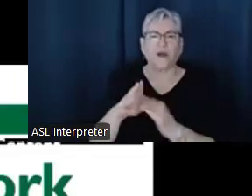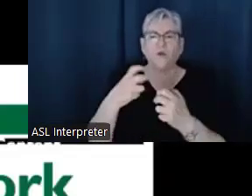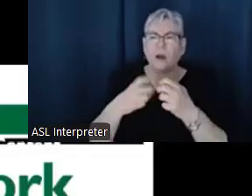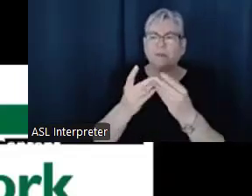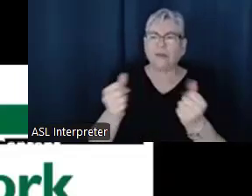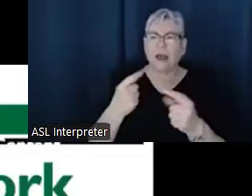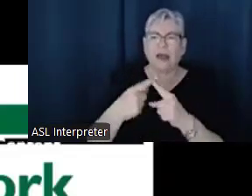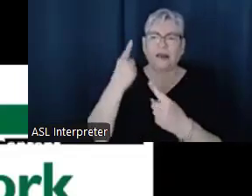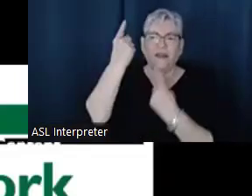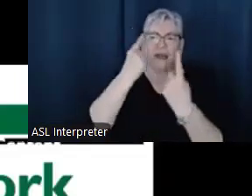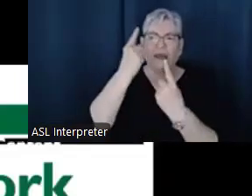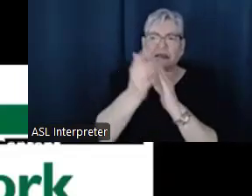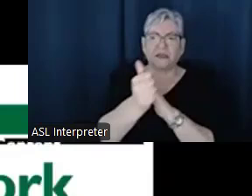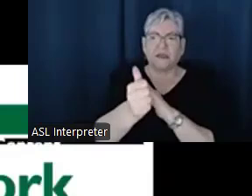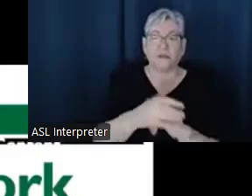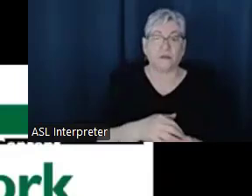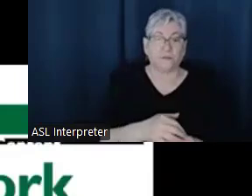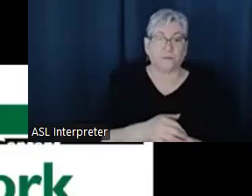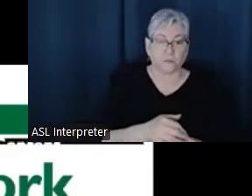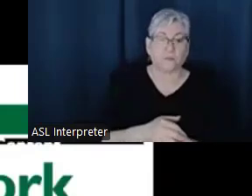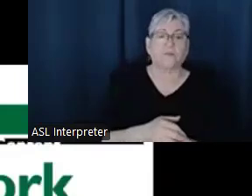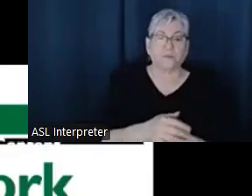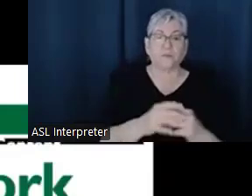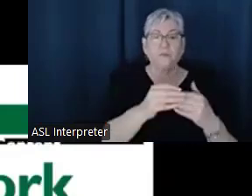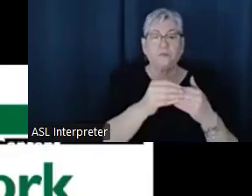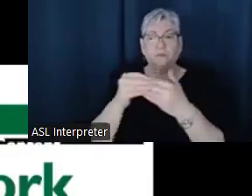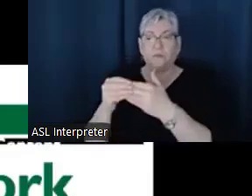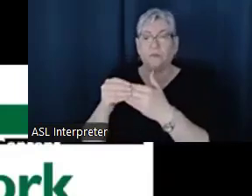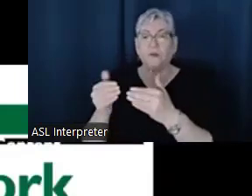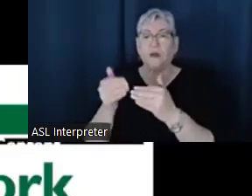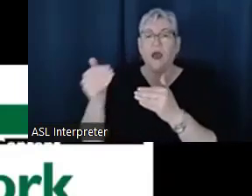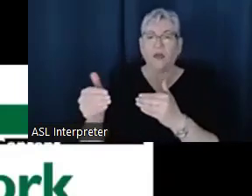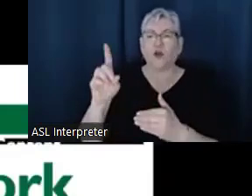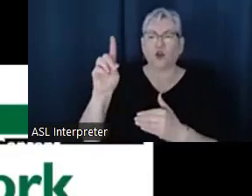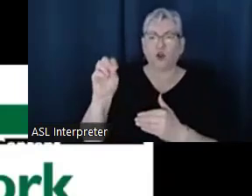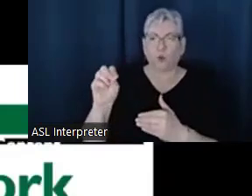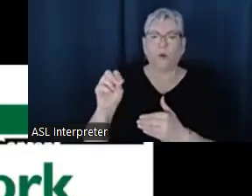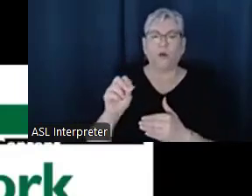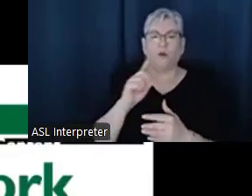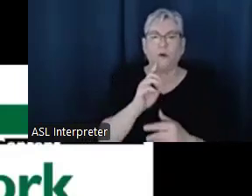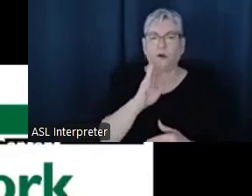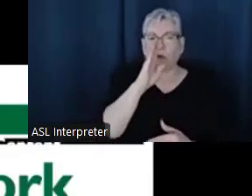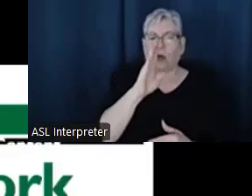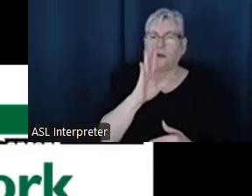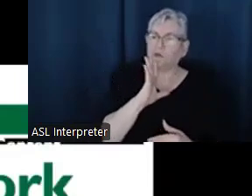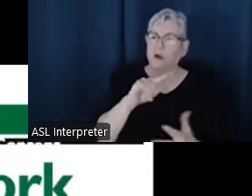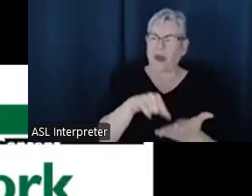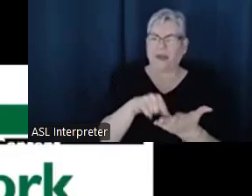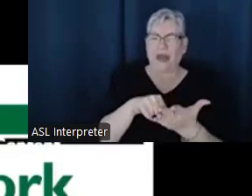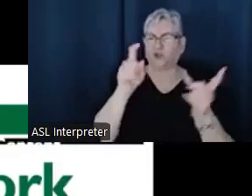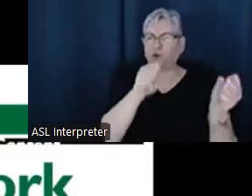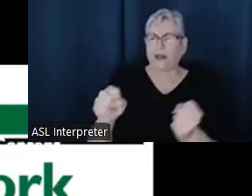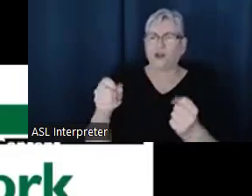skills. And that leads directly into our other do, which is to directly talk about that strategy. So even